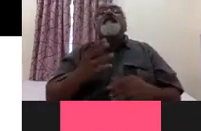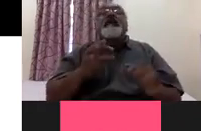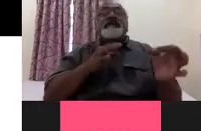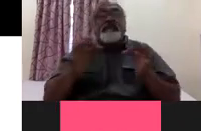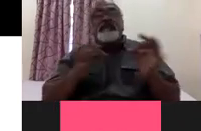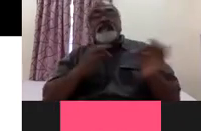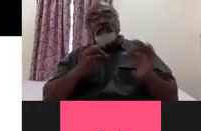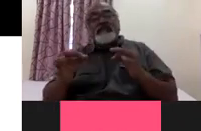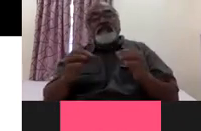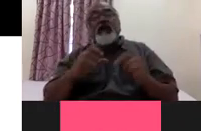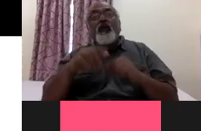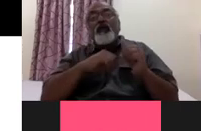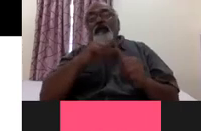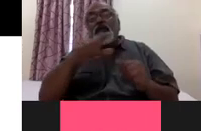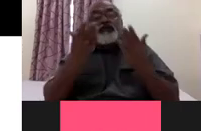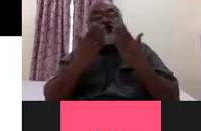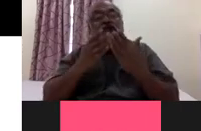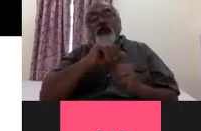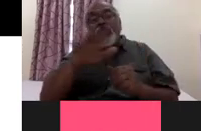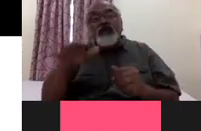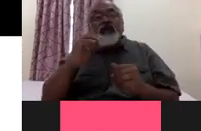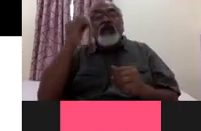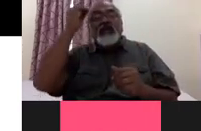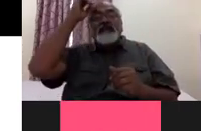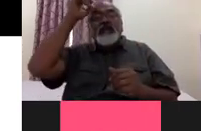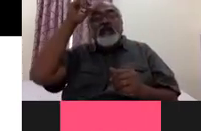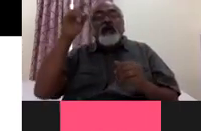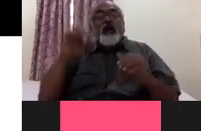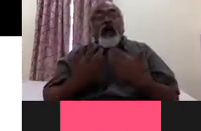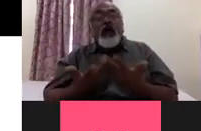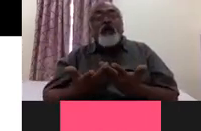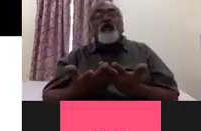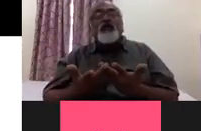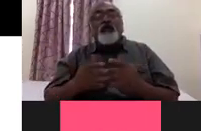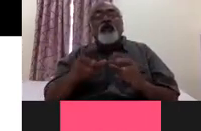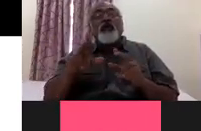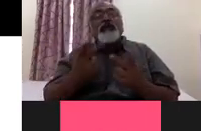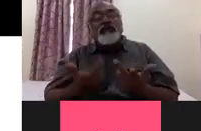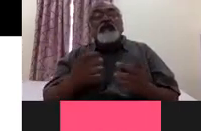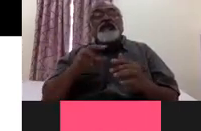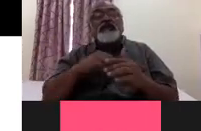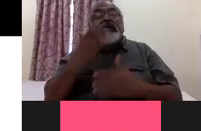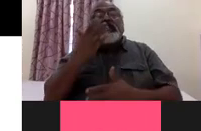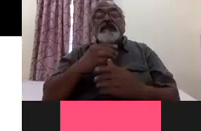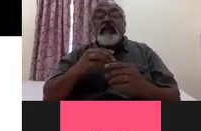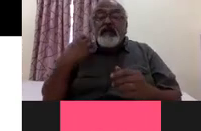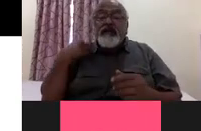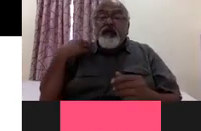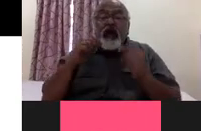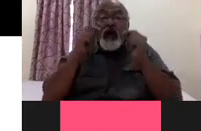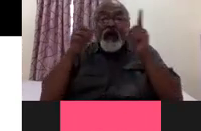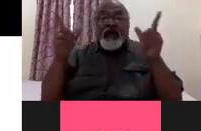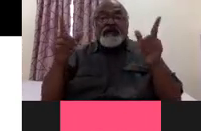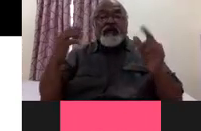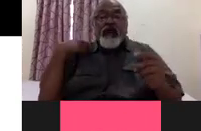To make the students or person or the society aware about the problems and the issues and what are the